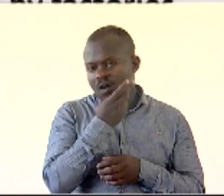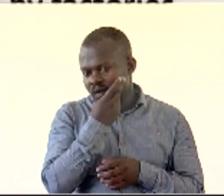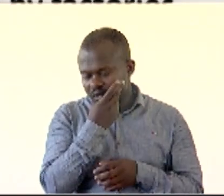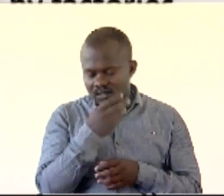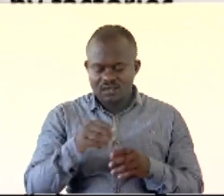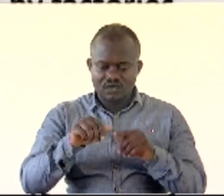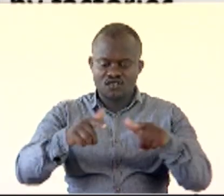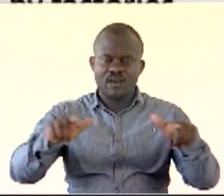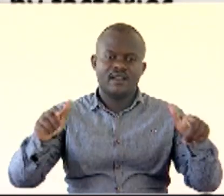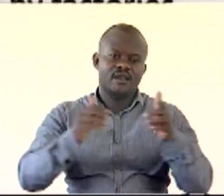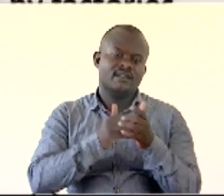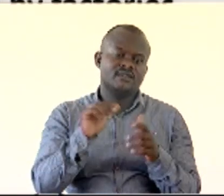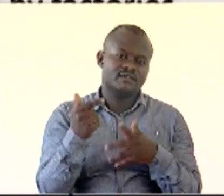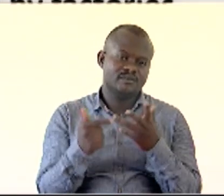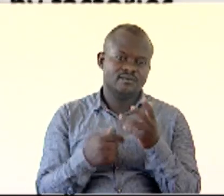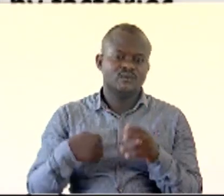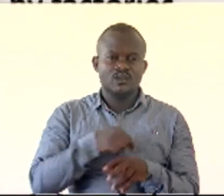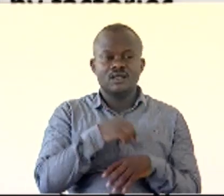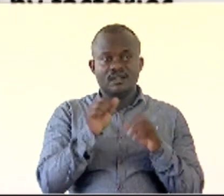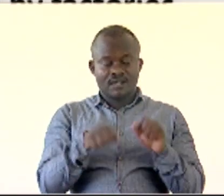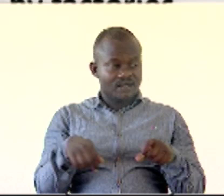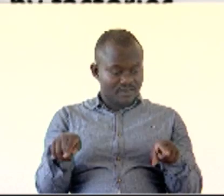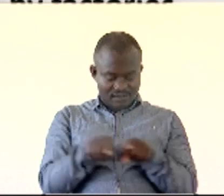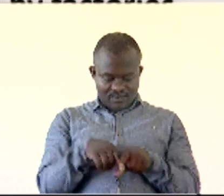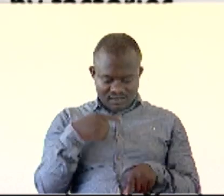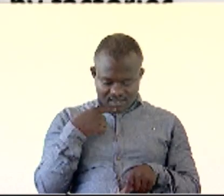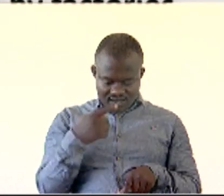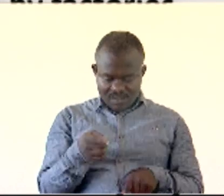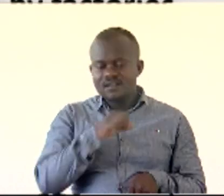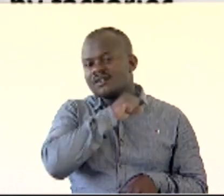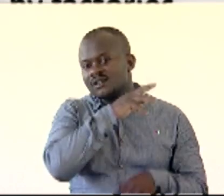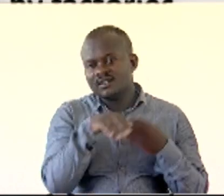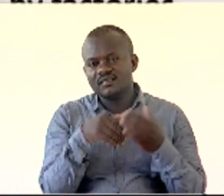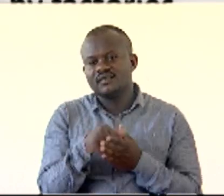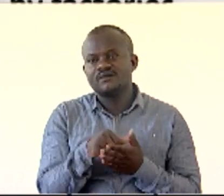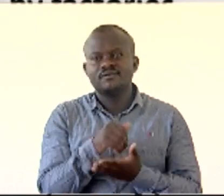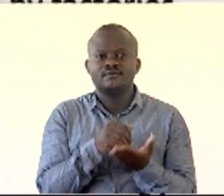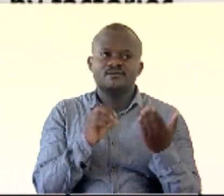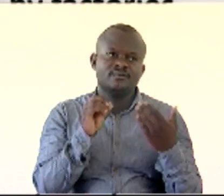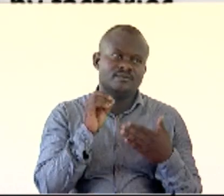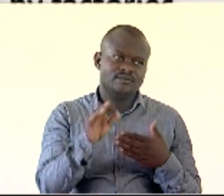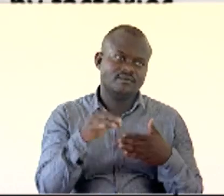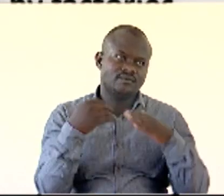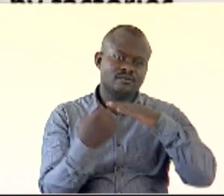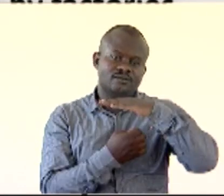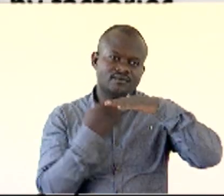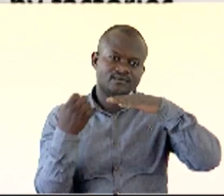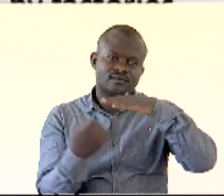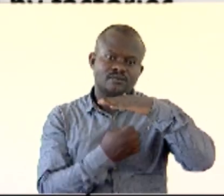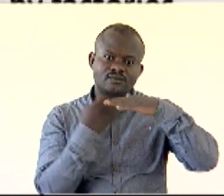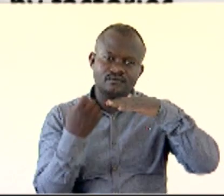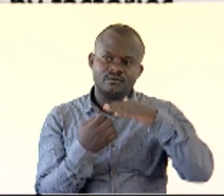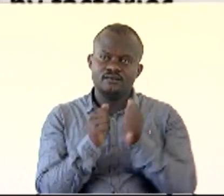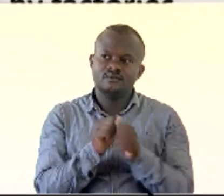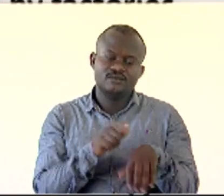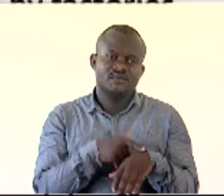soil, and so on. Or we can even say pollution is contamination of the environment.